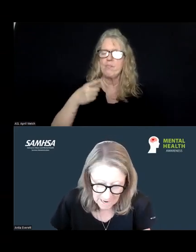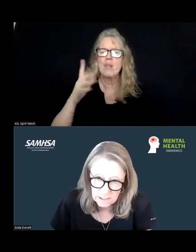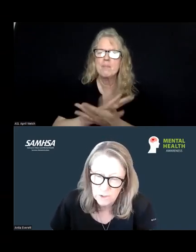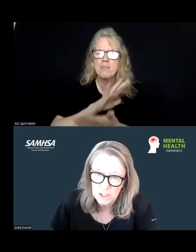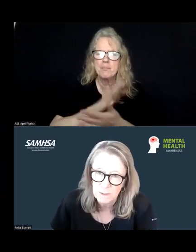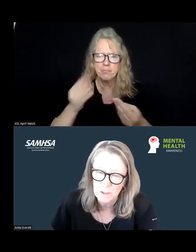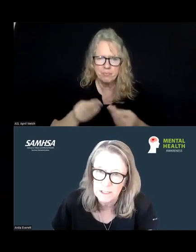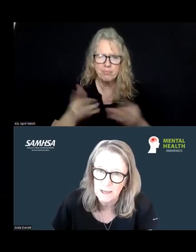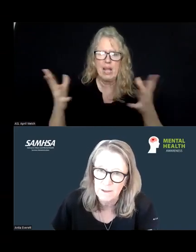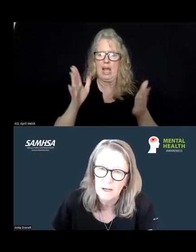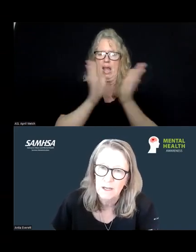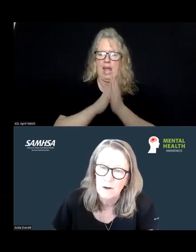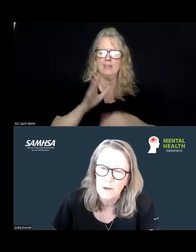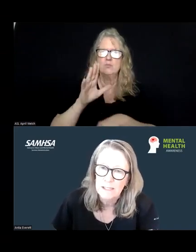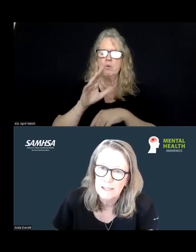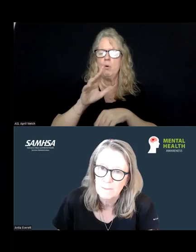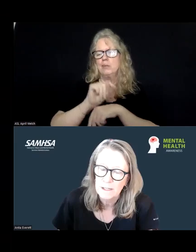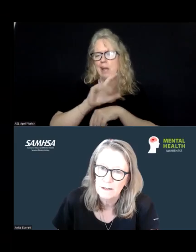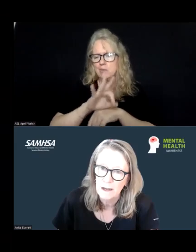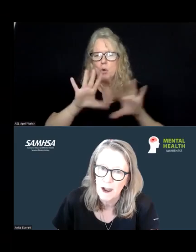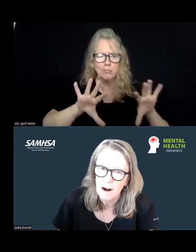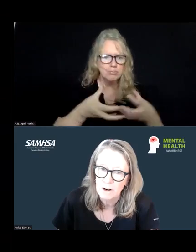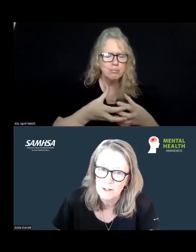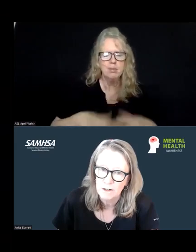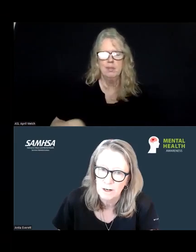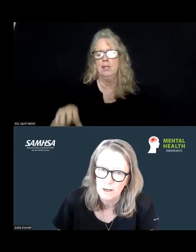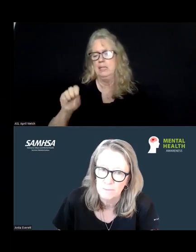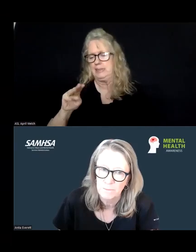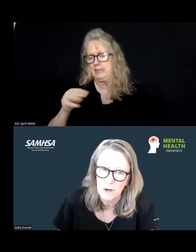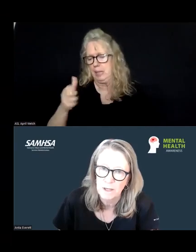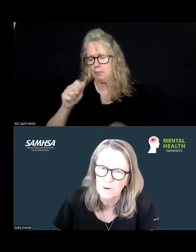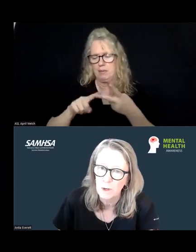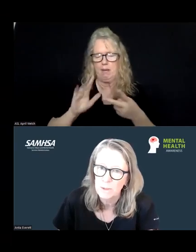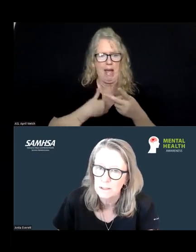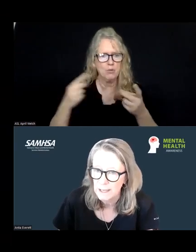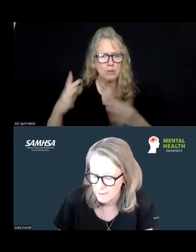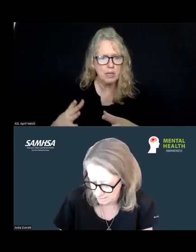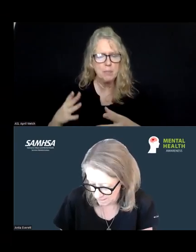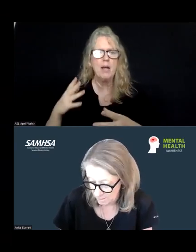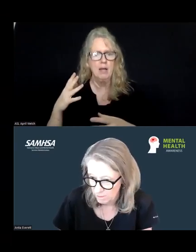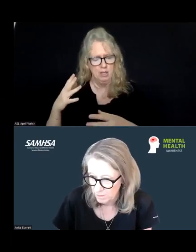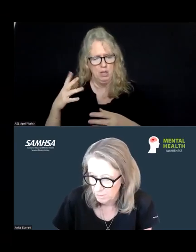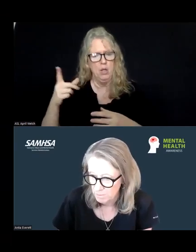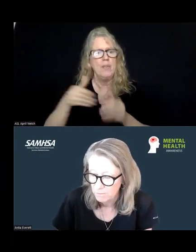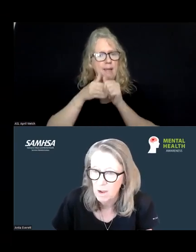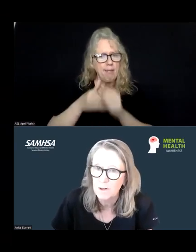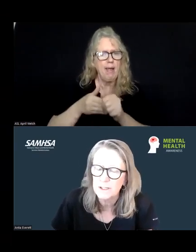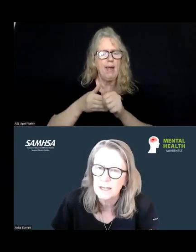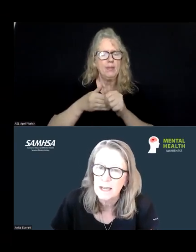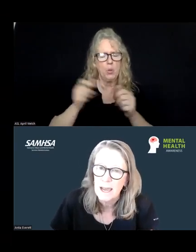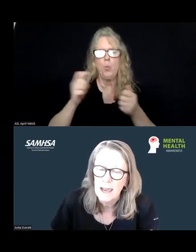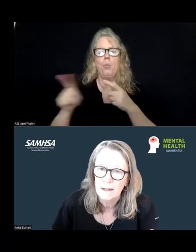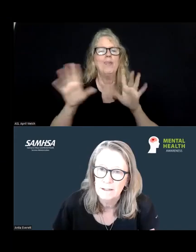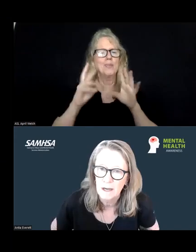asked for a task force to be put together. We at SAMHSA, our director, Miriam Delphin-Rittman, led that together with the Department of